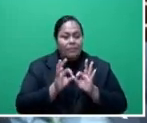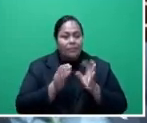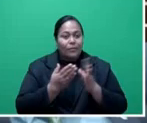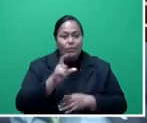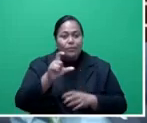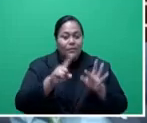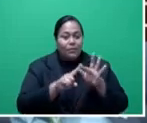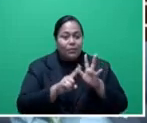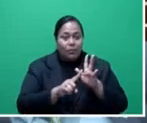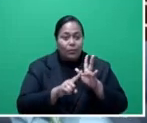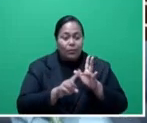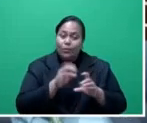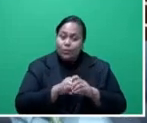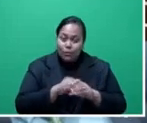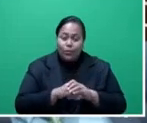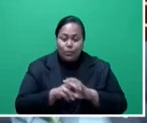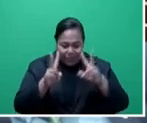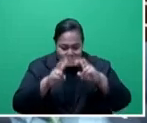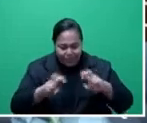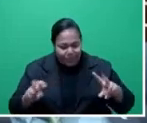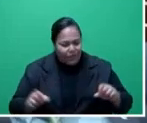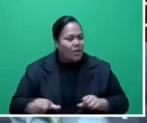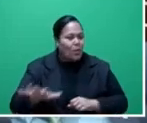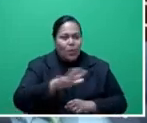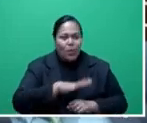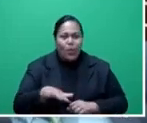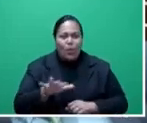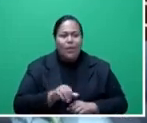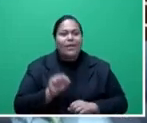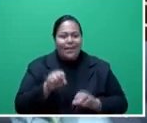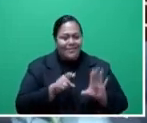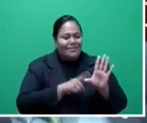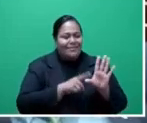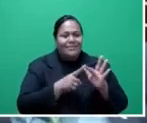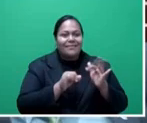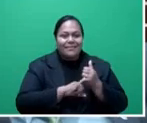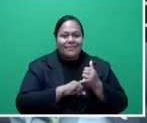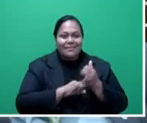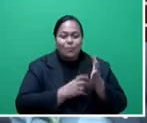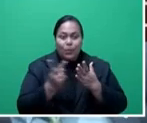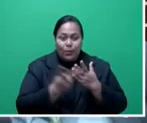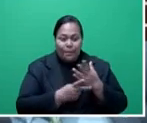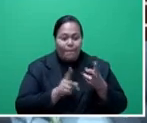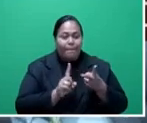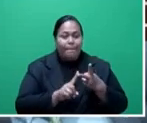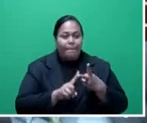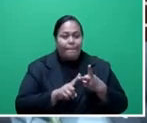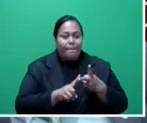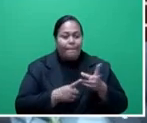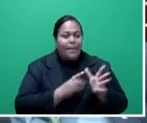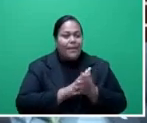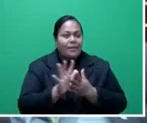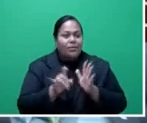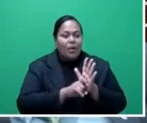sir. They form a part of our board and our grant programs, the YES program, the NAS program, the IHRD program, P program, and the